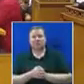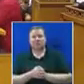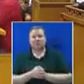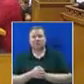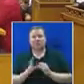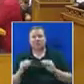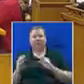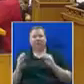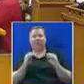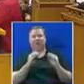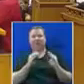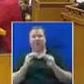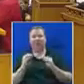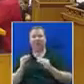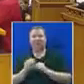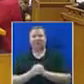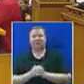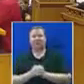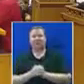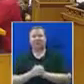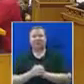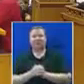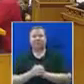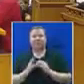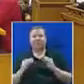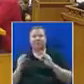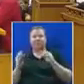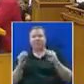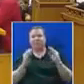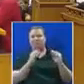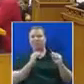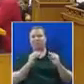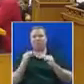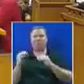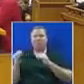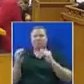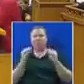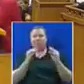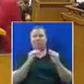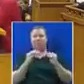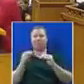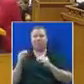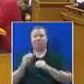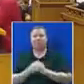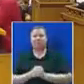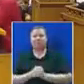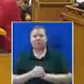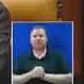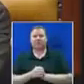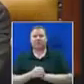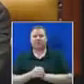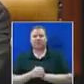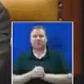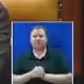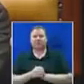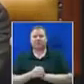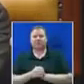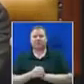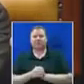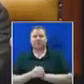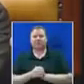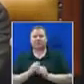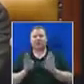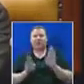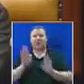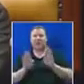personal battles without knowing the implications of those battles. Point of order, Chair. Point of order. Fight like